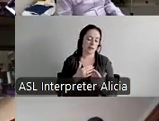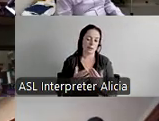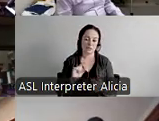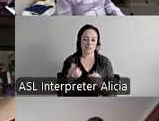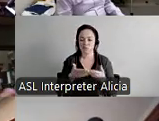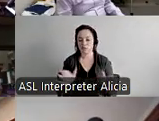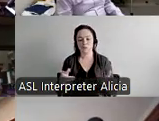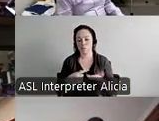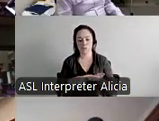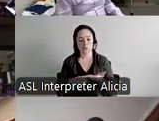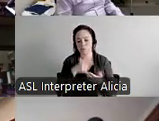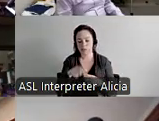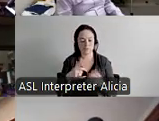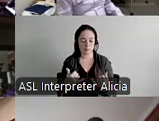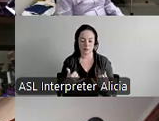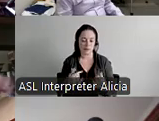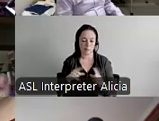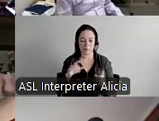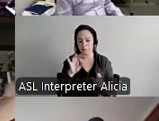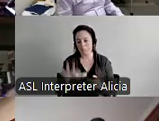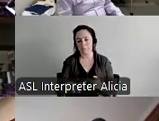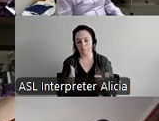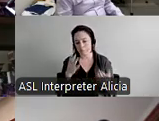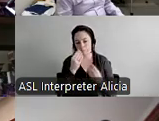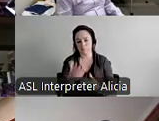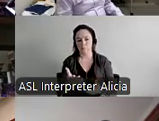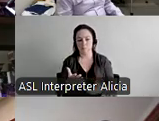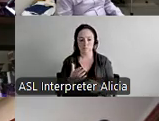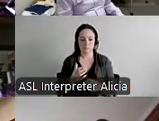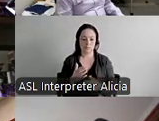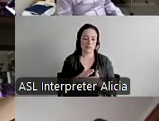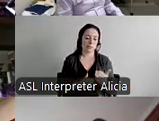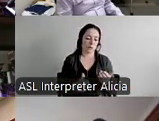broader discussion. We don't have to have the discussion right now. I'm just putting that in there as part of this